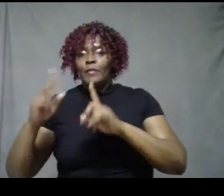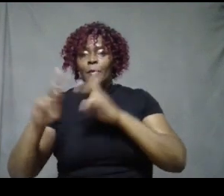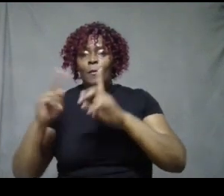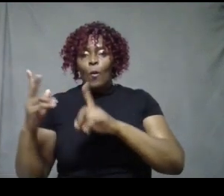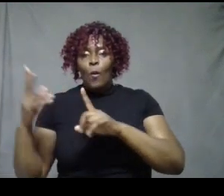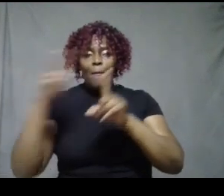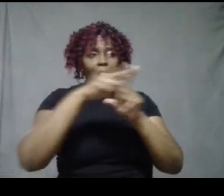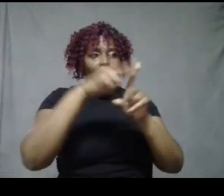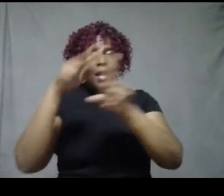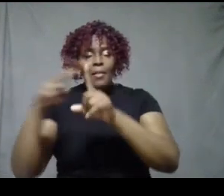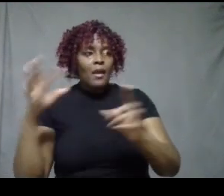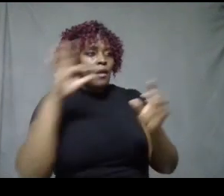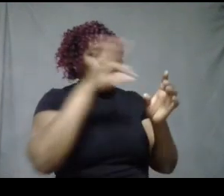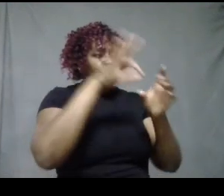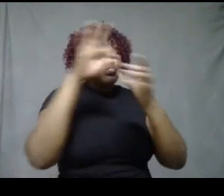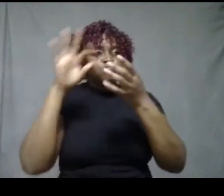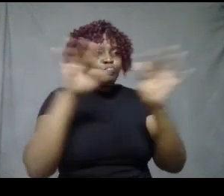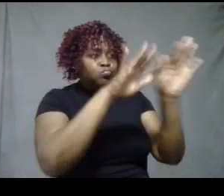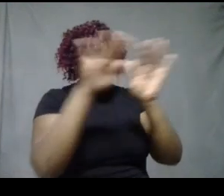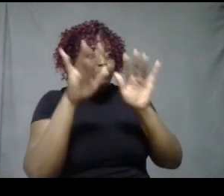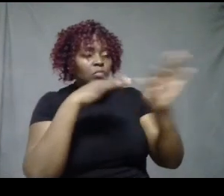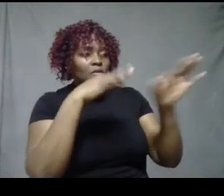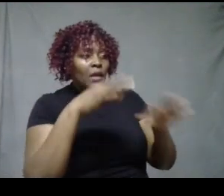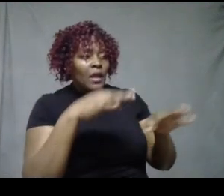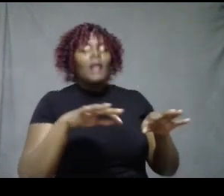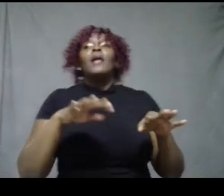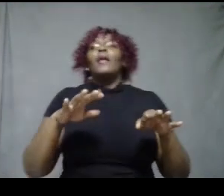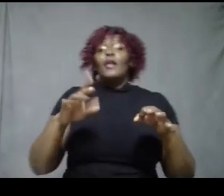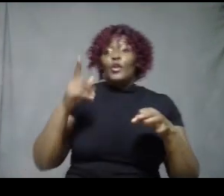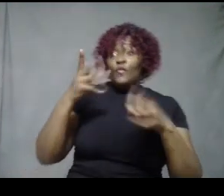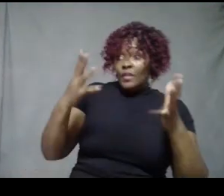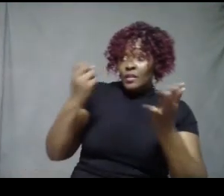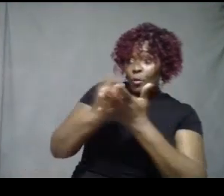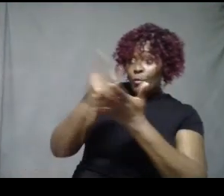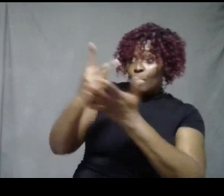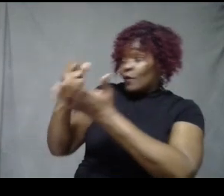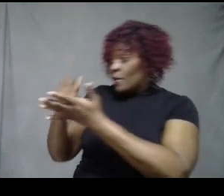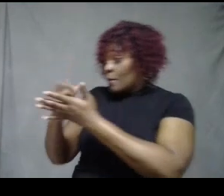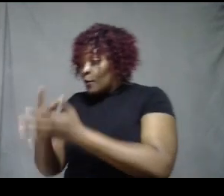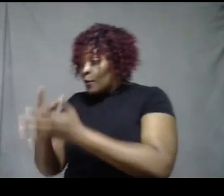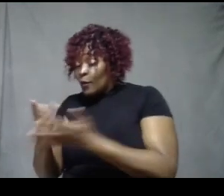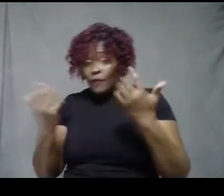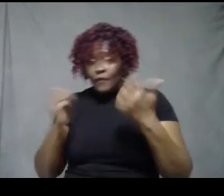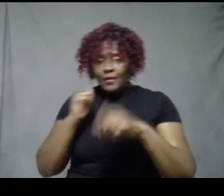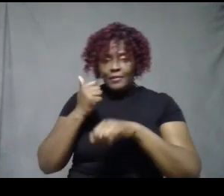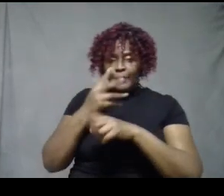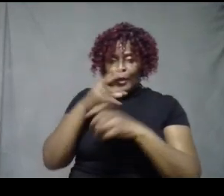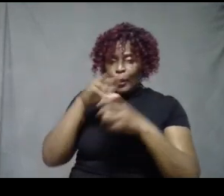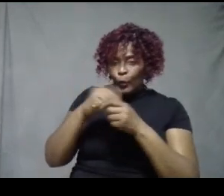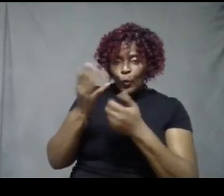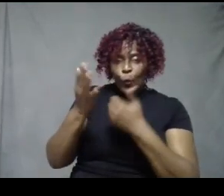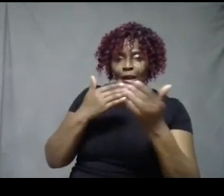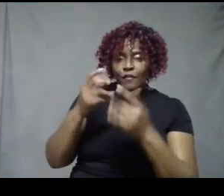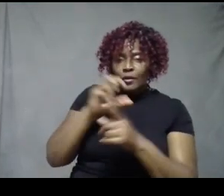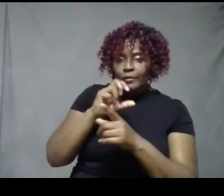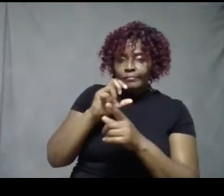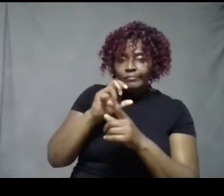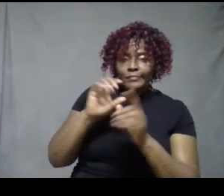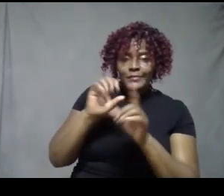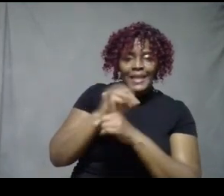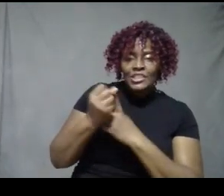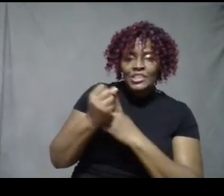approved everything with any conditions that you feel are appropriate, then and only then would